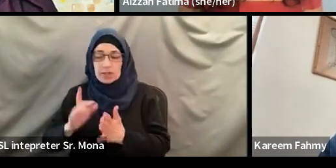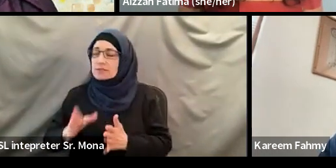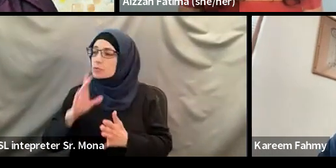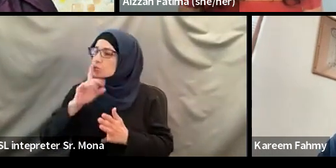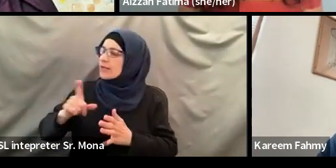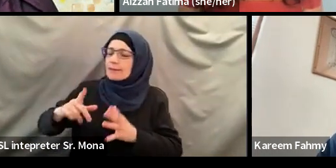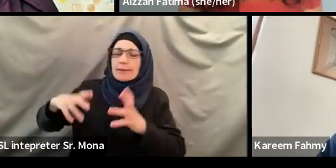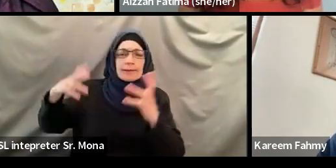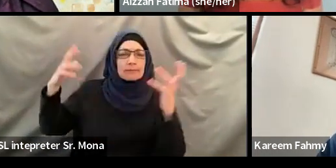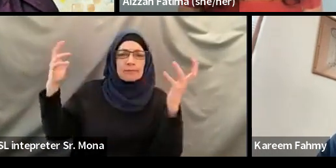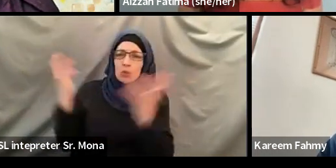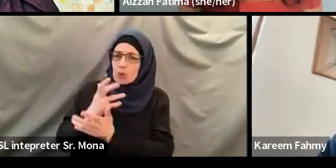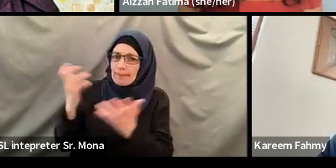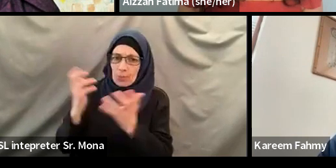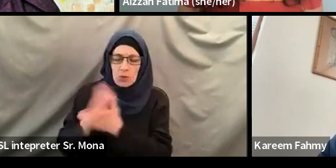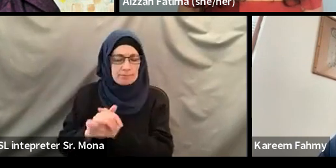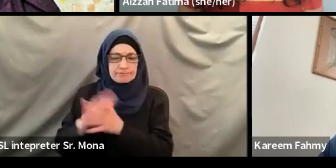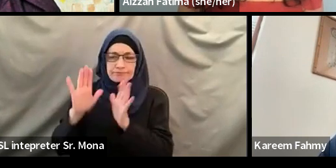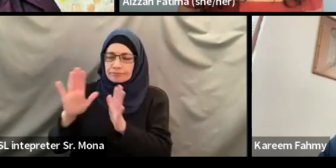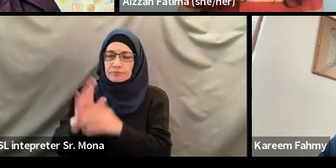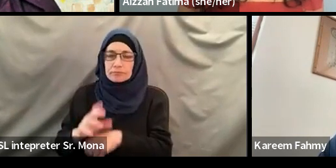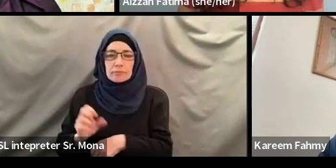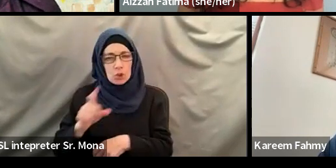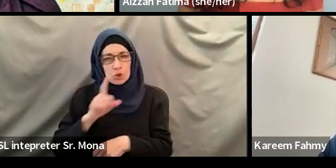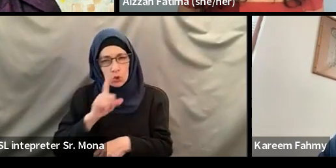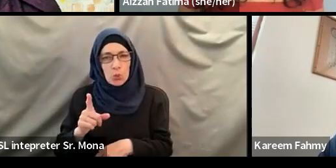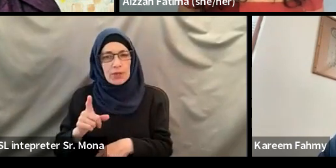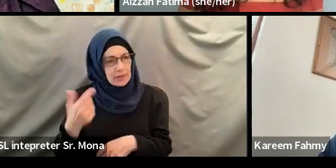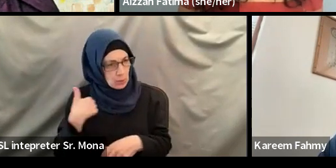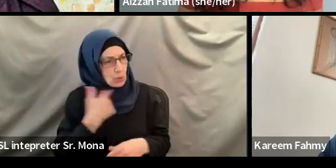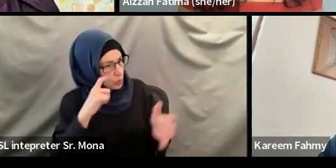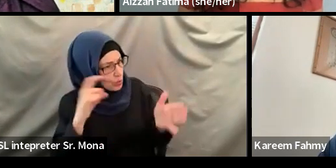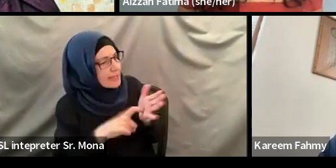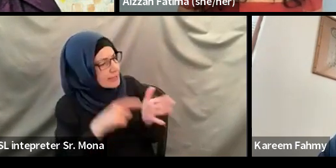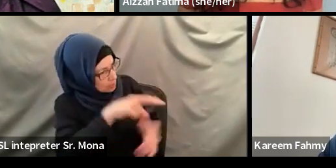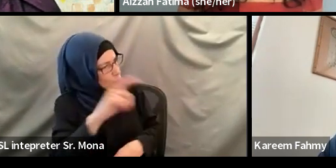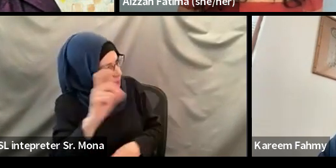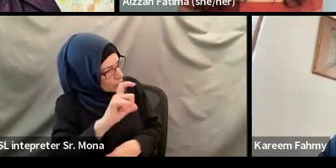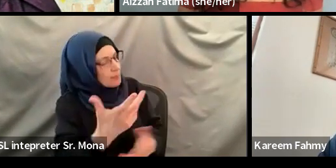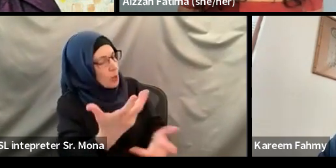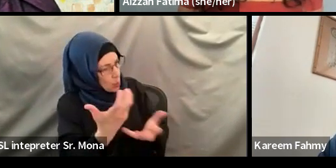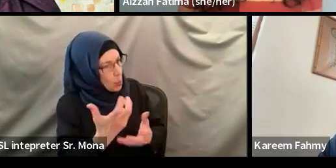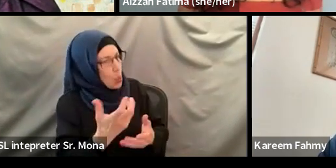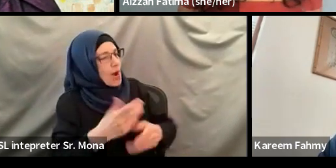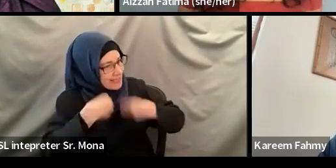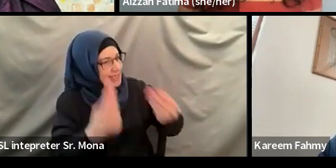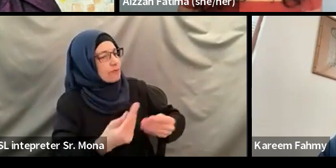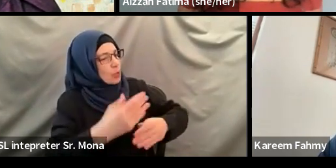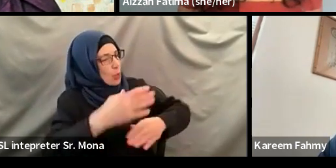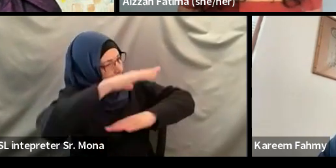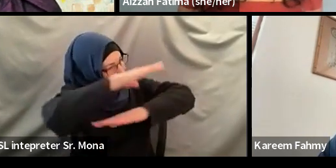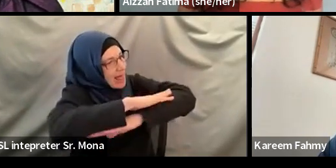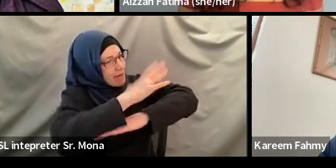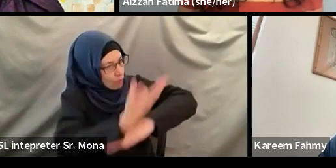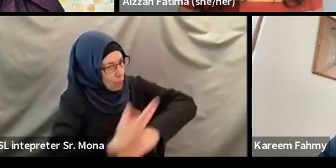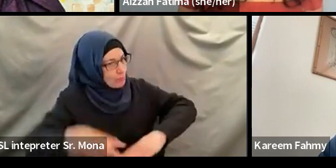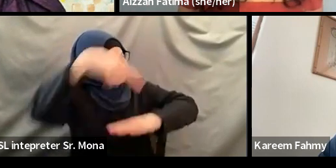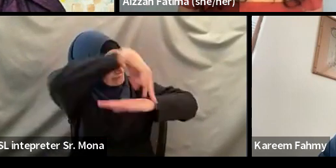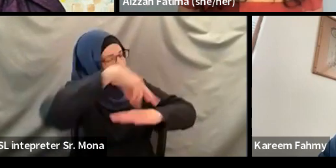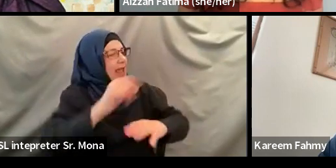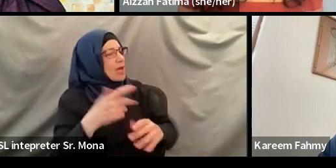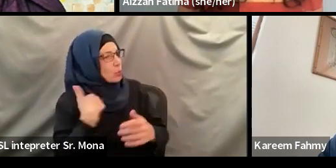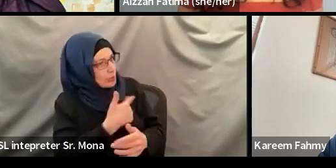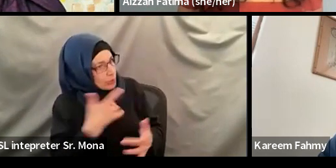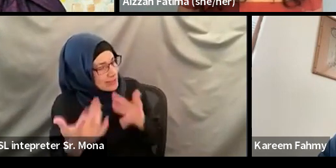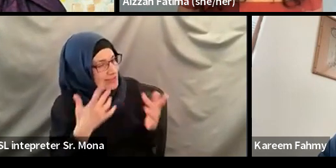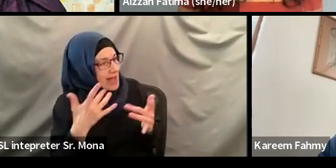are there to be like, we recognize you're Muslim and we want to give you a platform and we're excited to see the work that you do for our community,